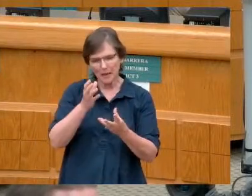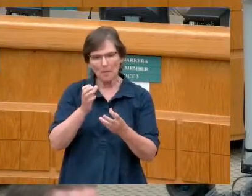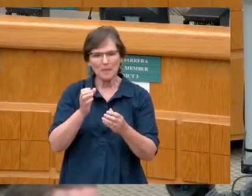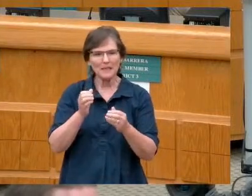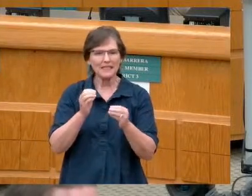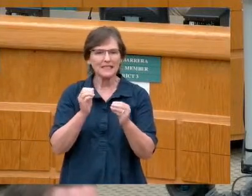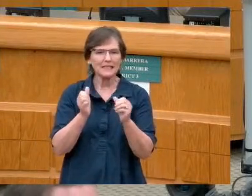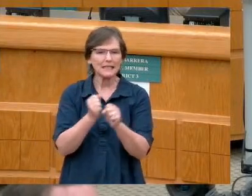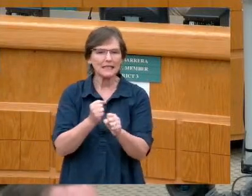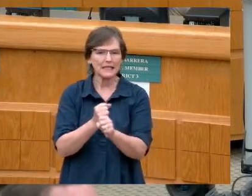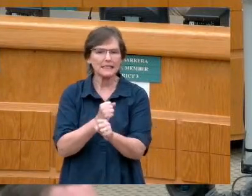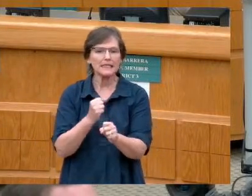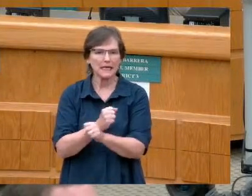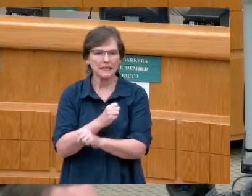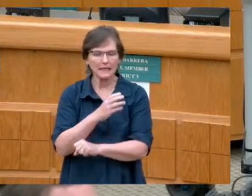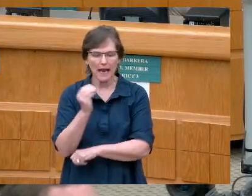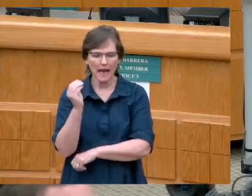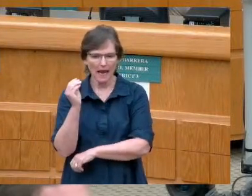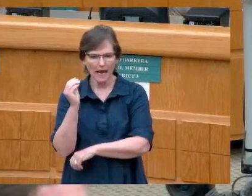I know all of us are